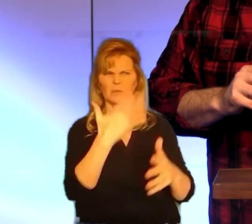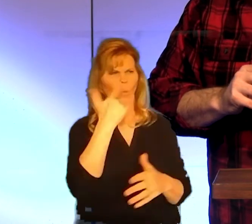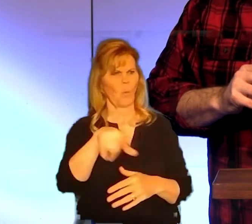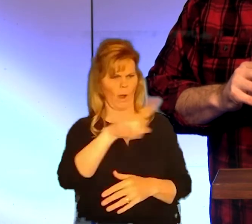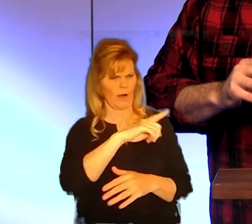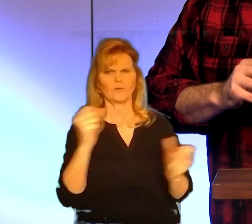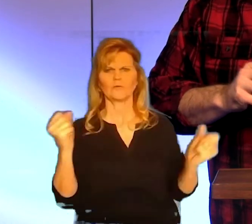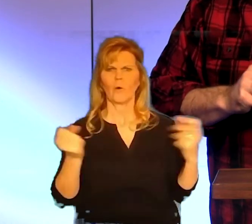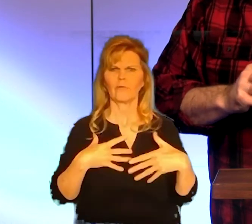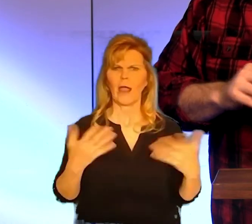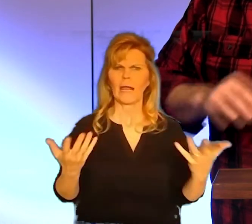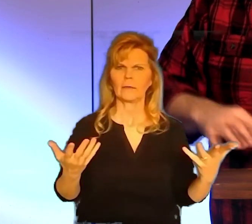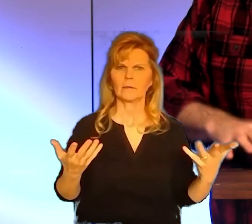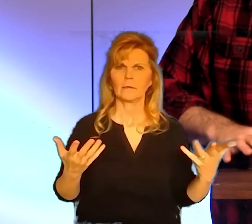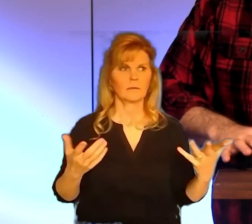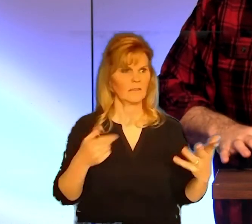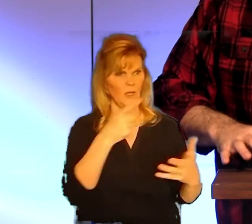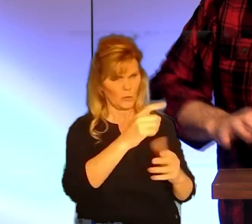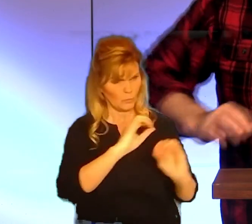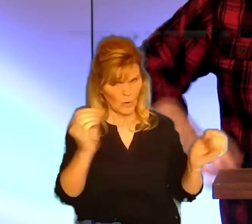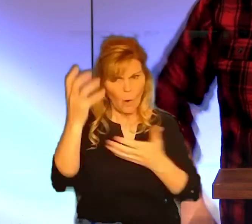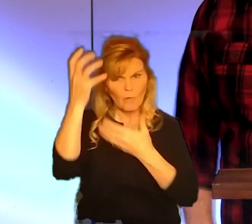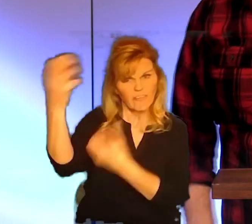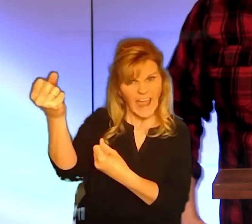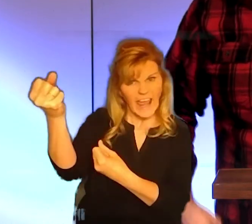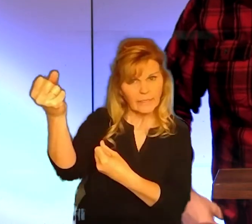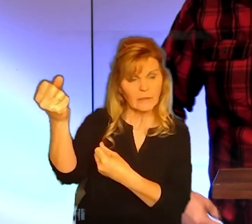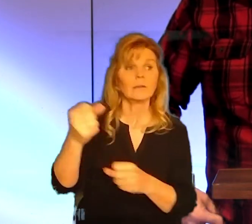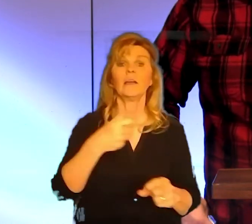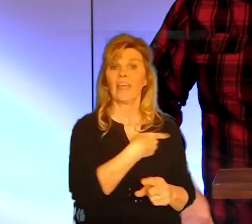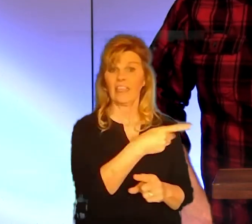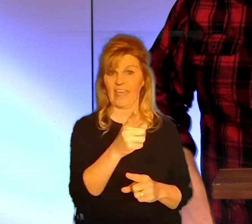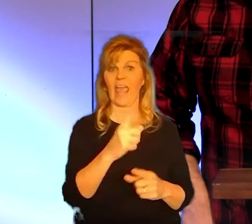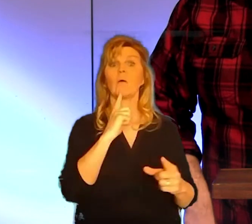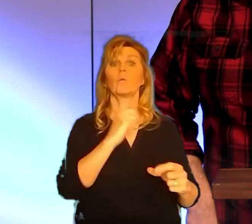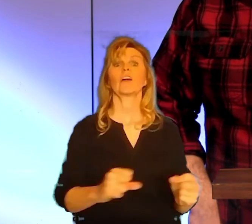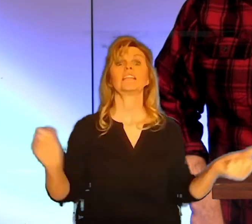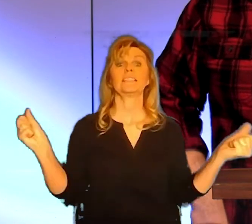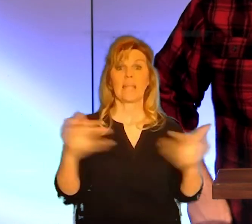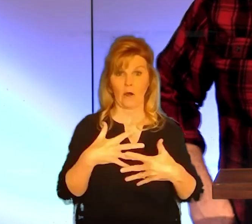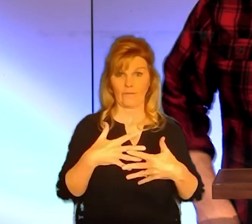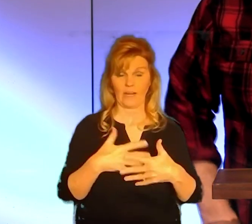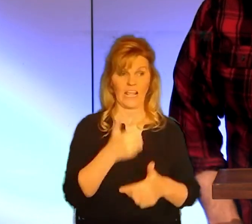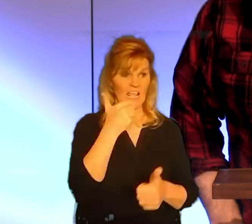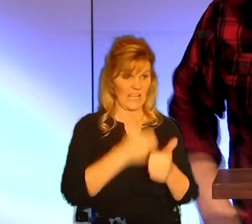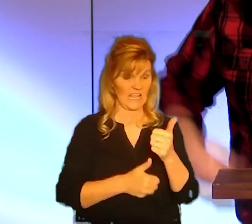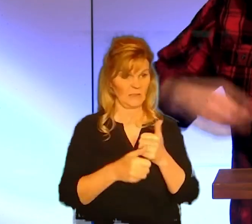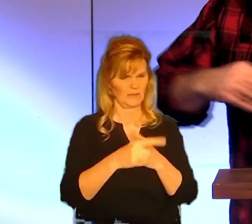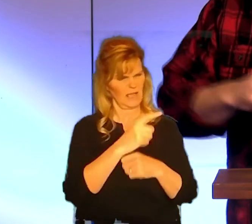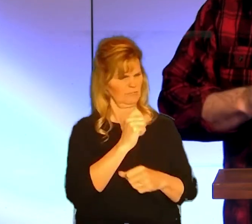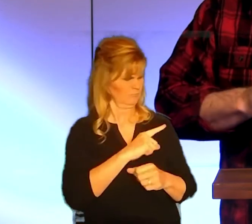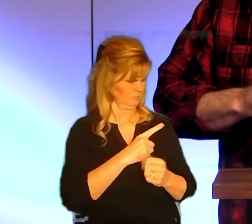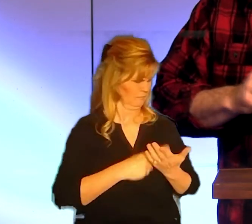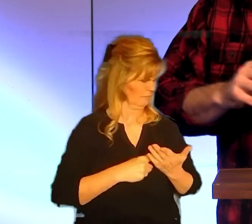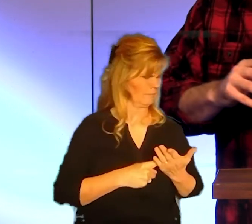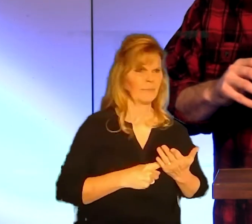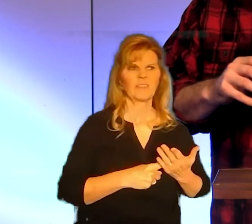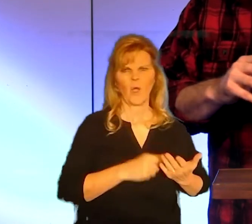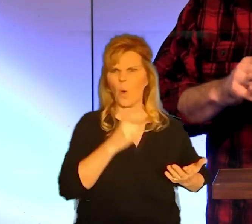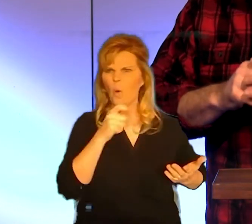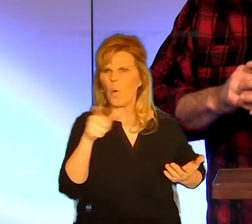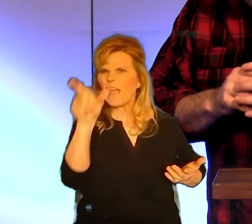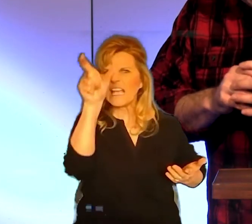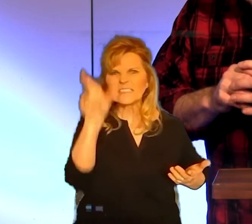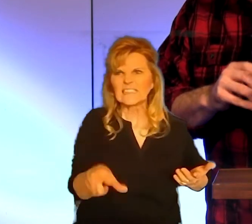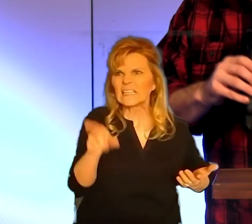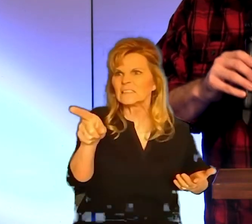afraid? Do you still have no faith? They were terrified, and each of them, and they asked each other, who is this? Even